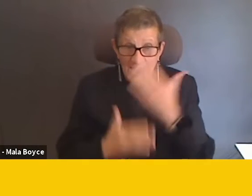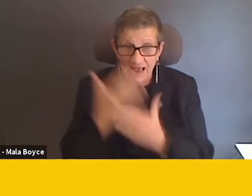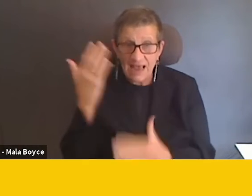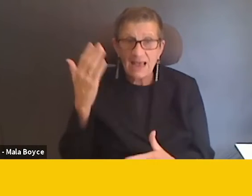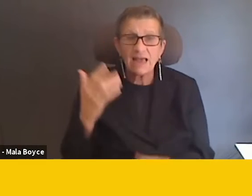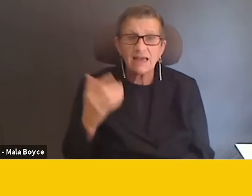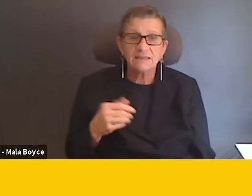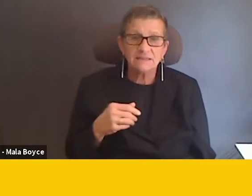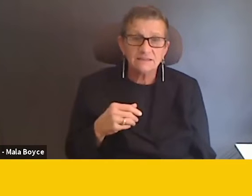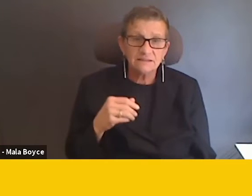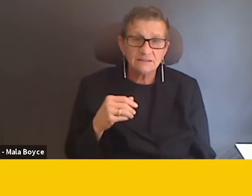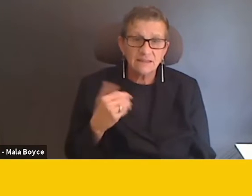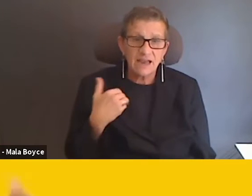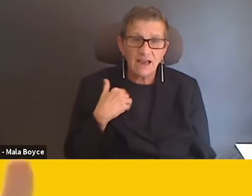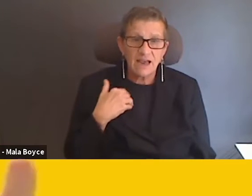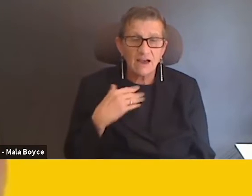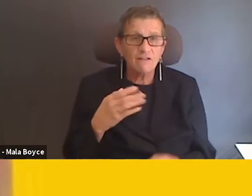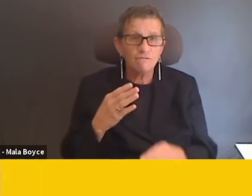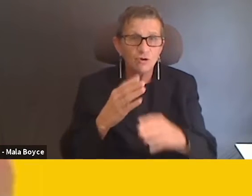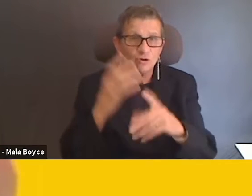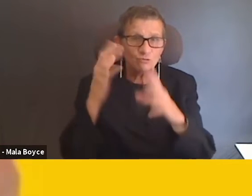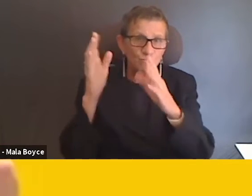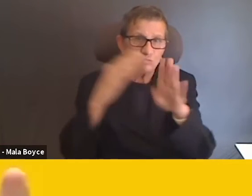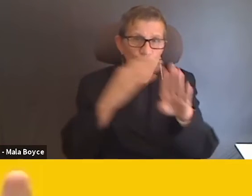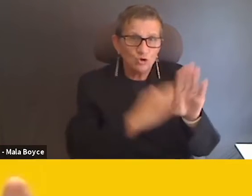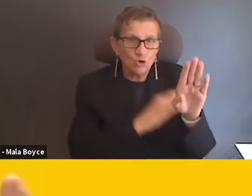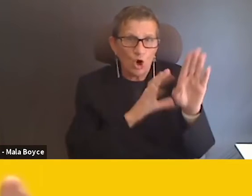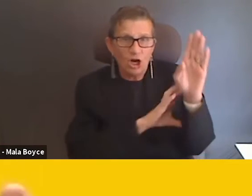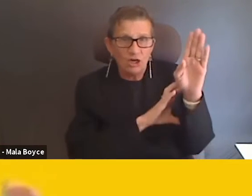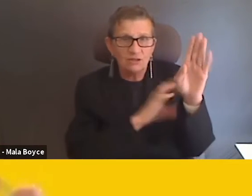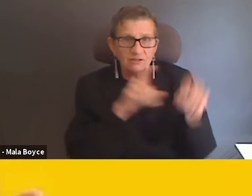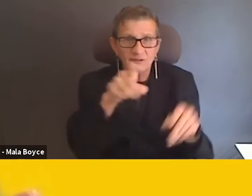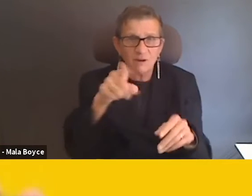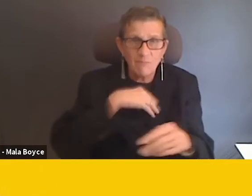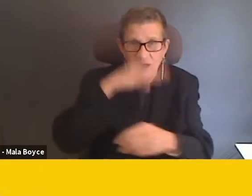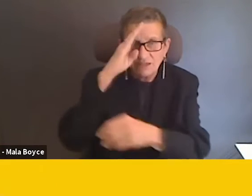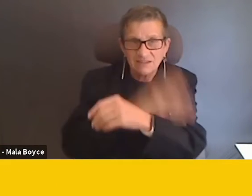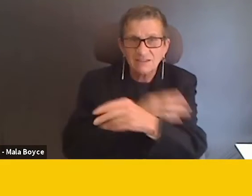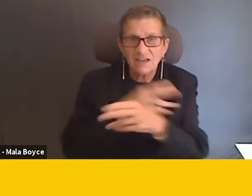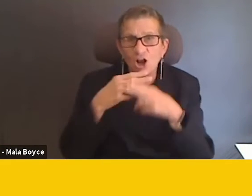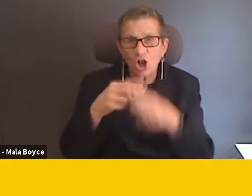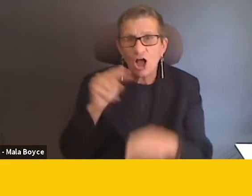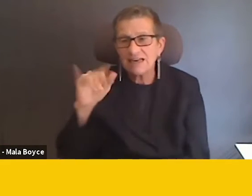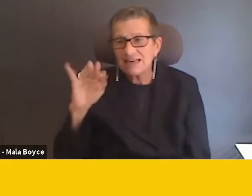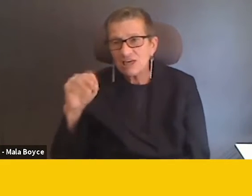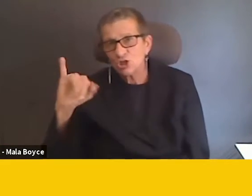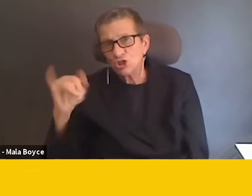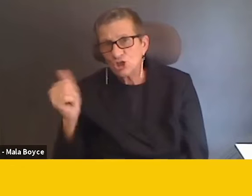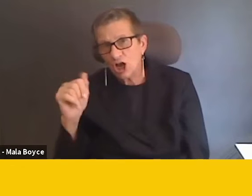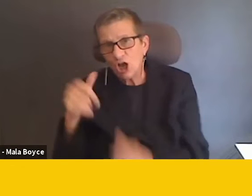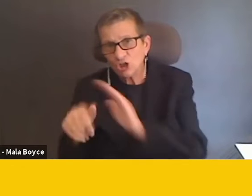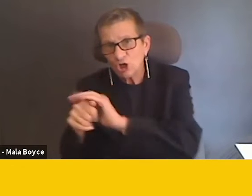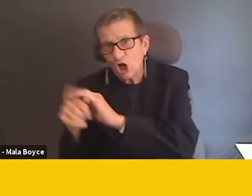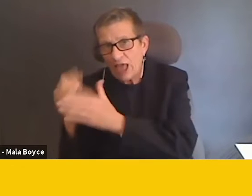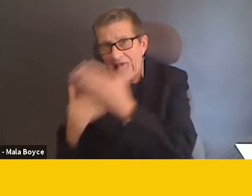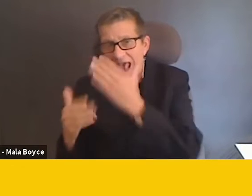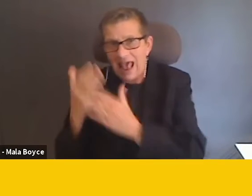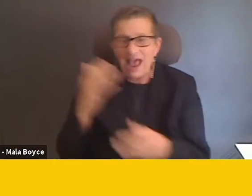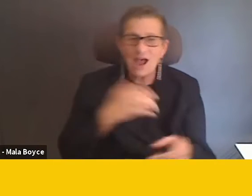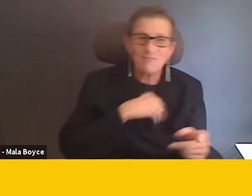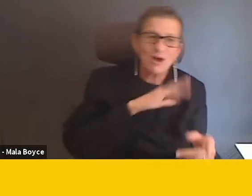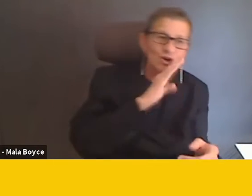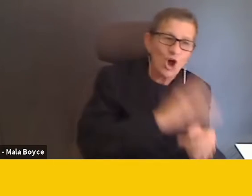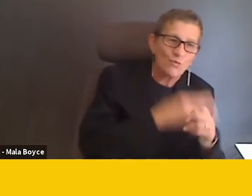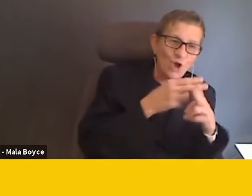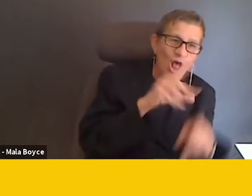camera. This is what my son would call the Ninja Turtle hand. This is what my daughter would call the Lego hand. And that is me. I